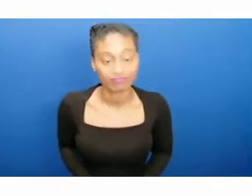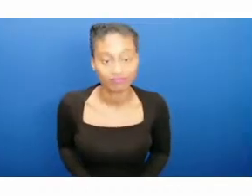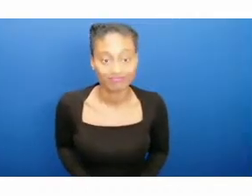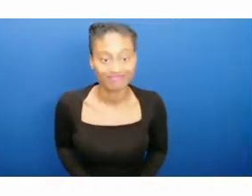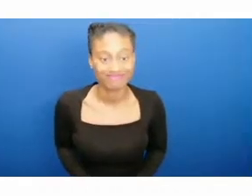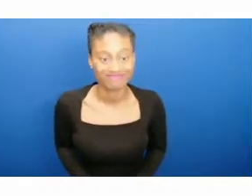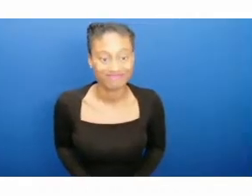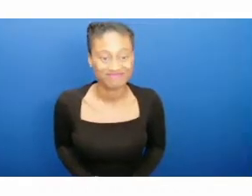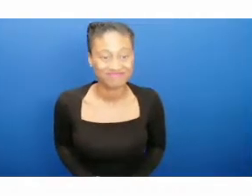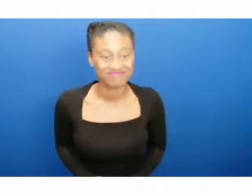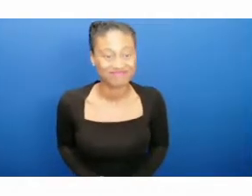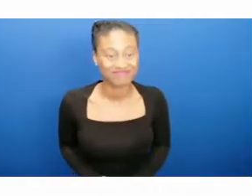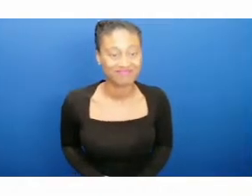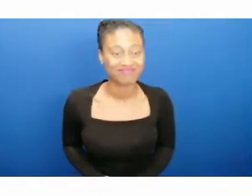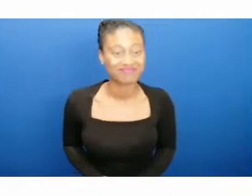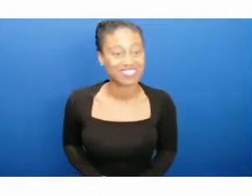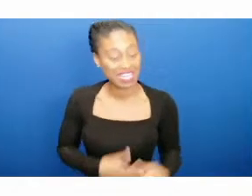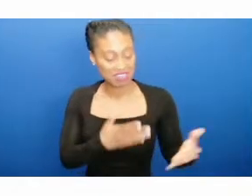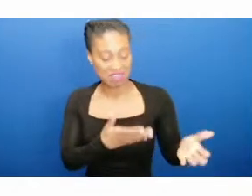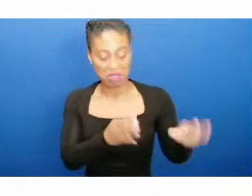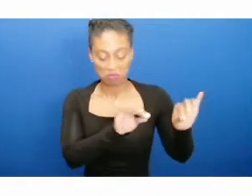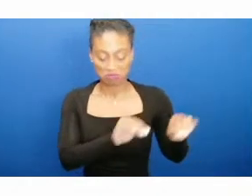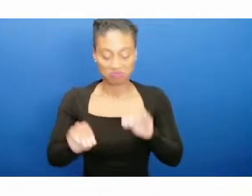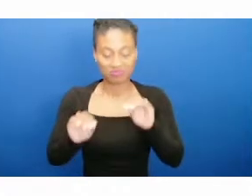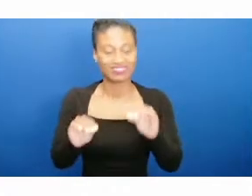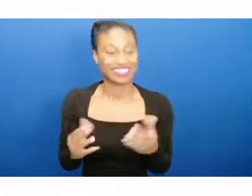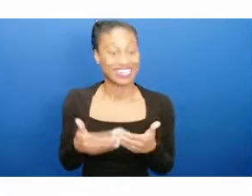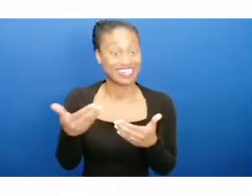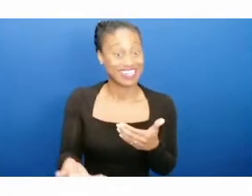We're just going to gently scoop that, move our next tortilla up.